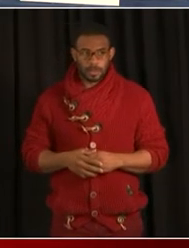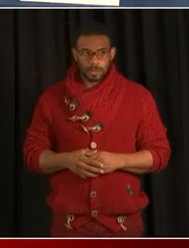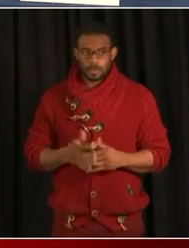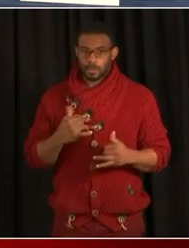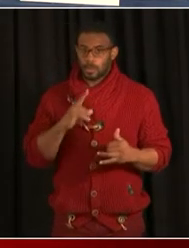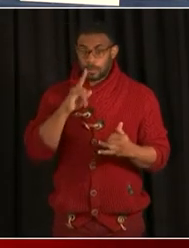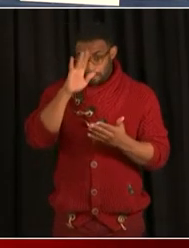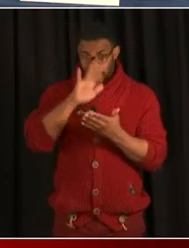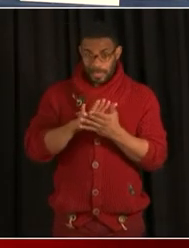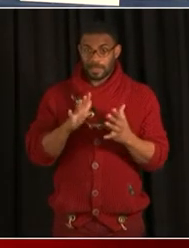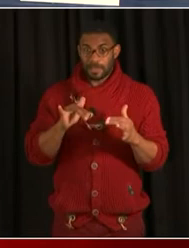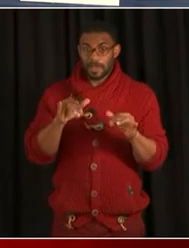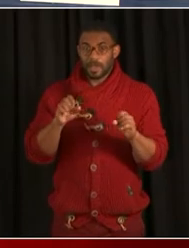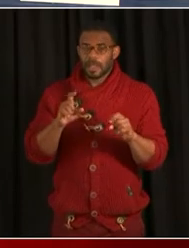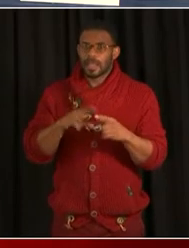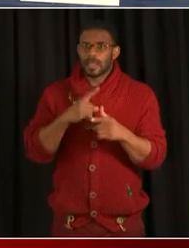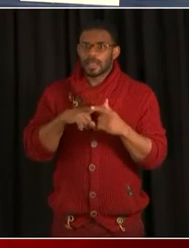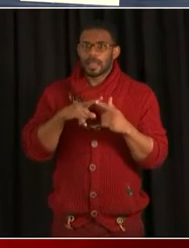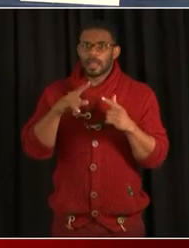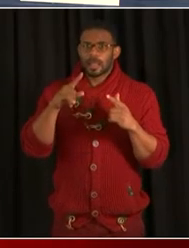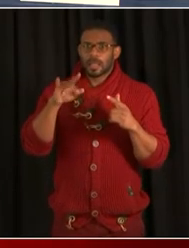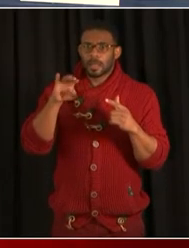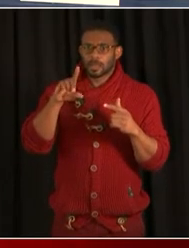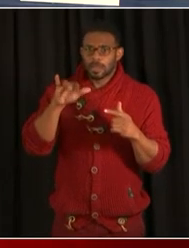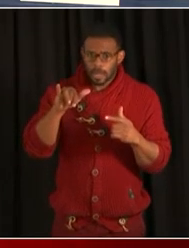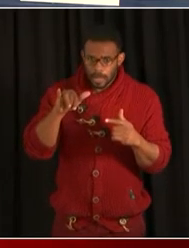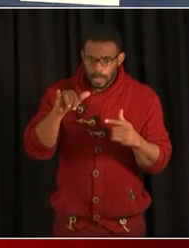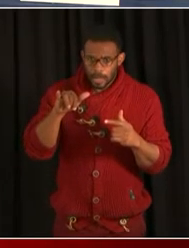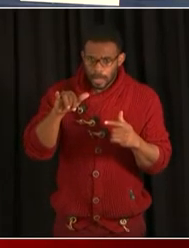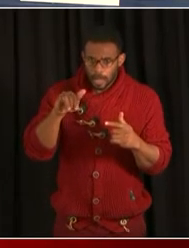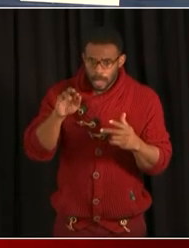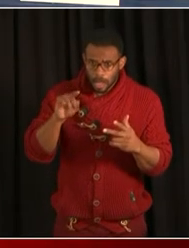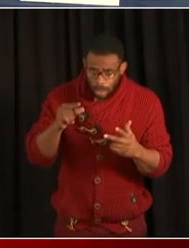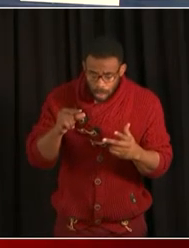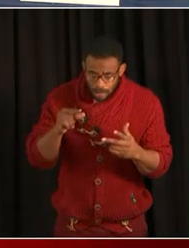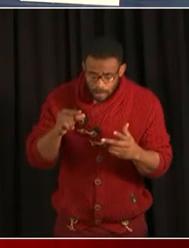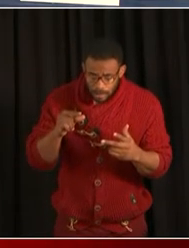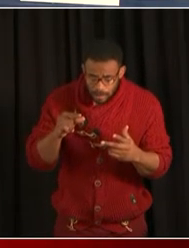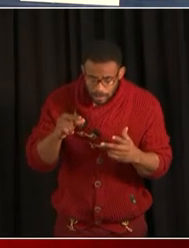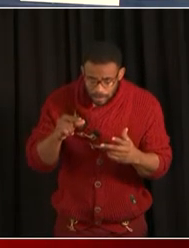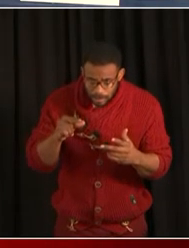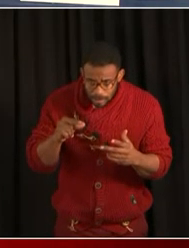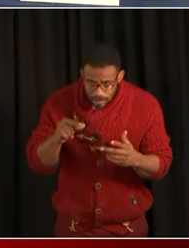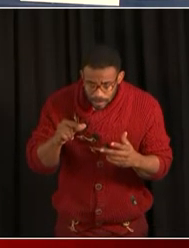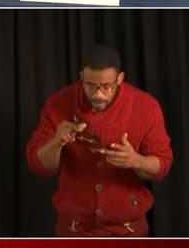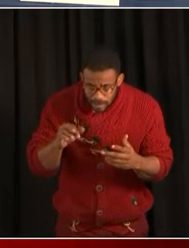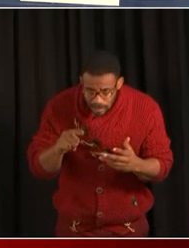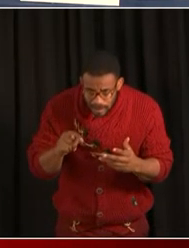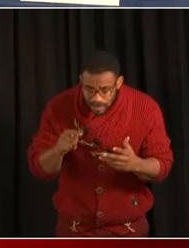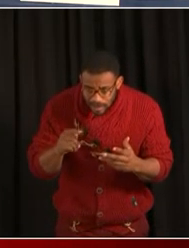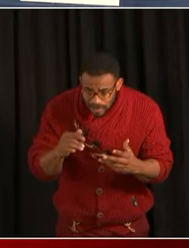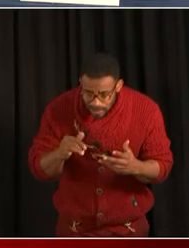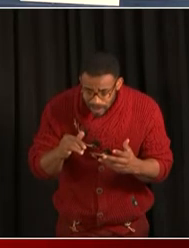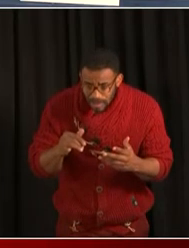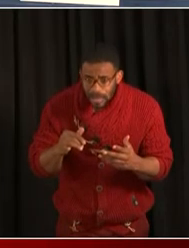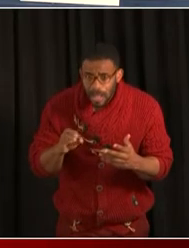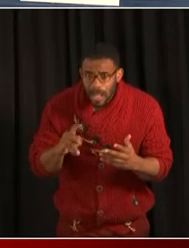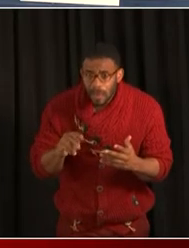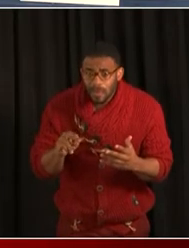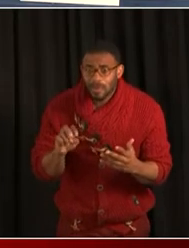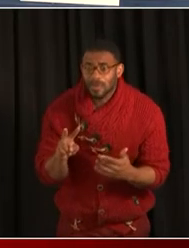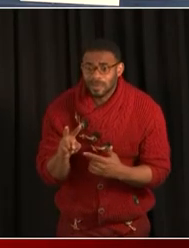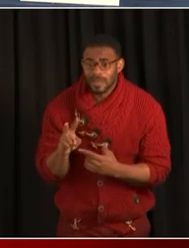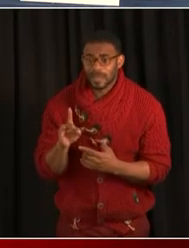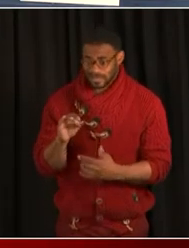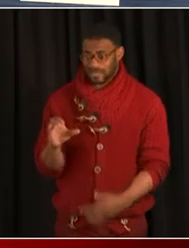fast. We were believing. But then July, August, and now look at where we are.